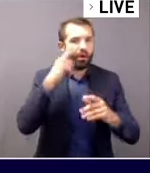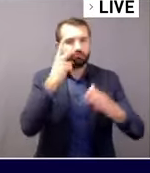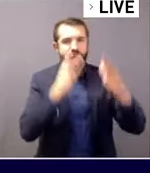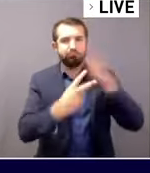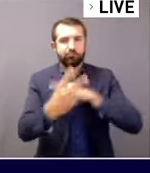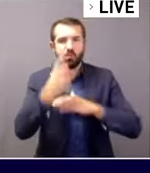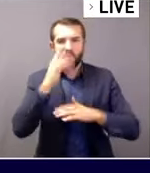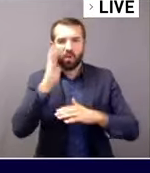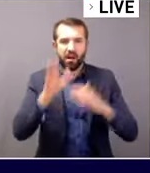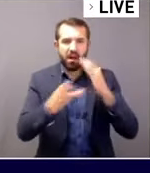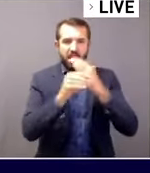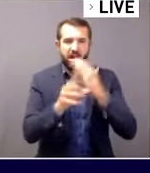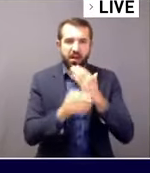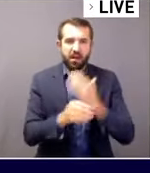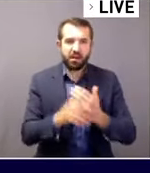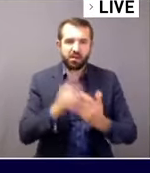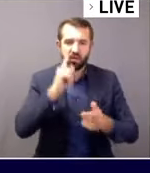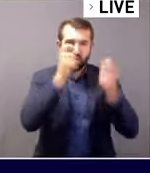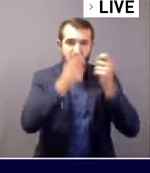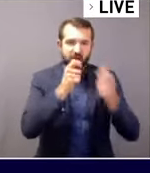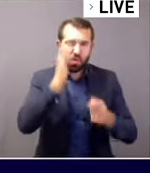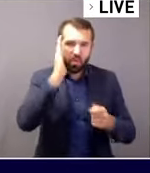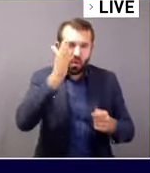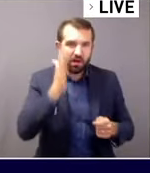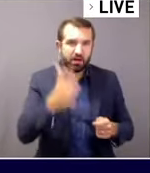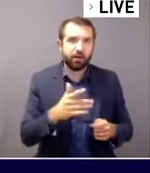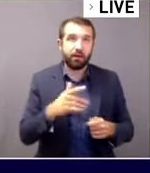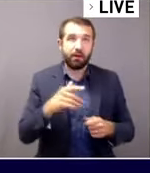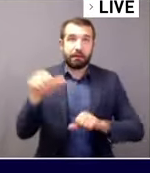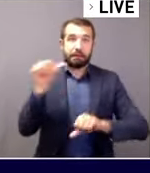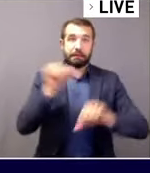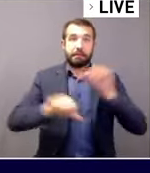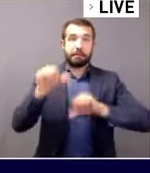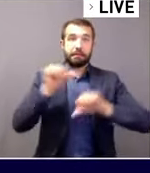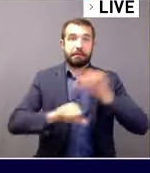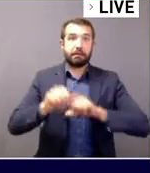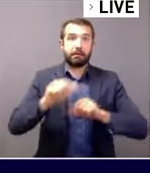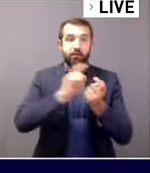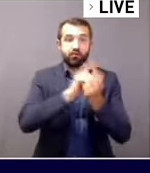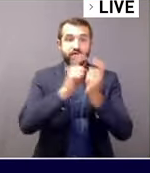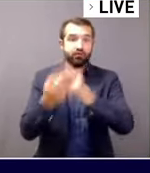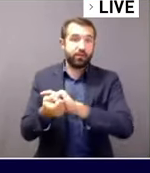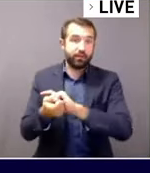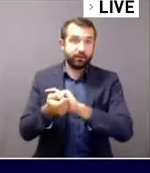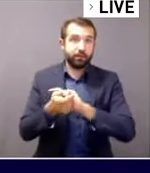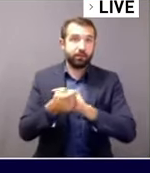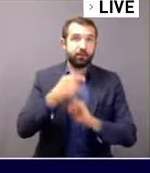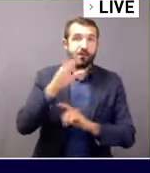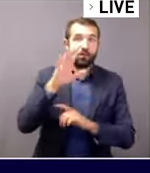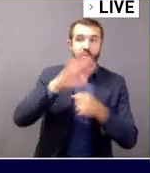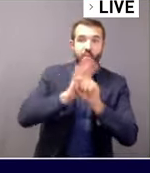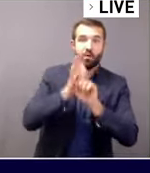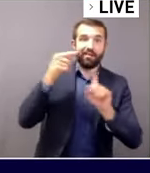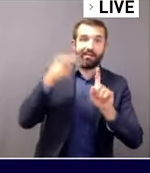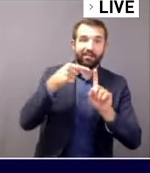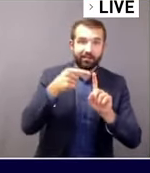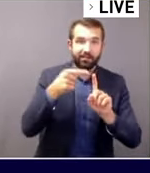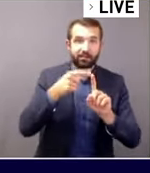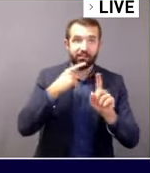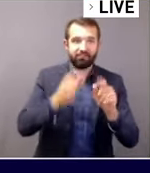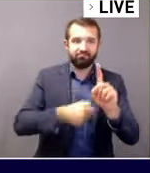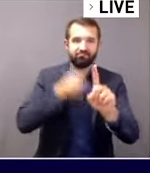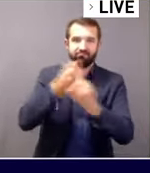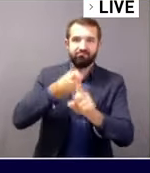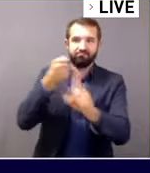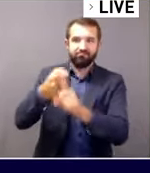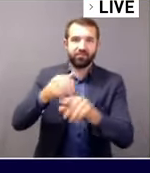scientific endeavor, what we know today about the management of COVID-19, as well as the impact of COVID-19 on children, what